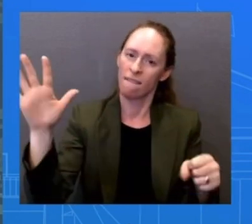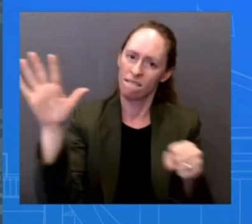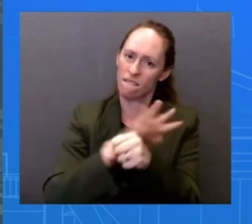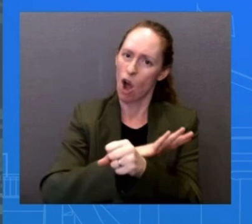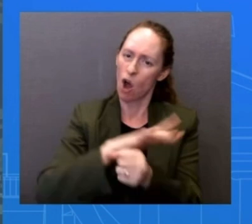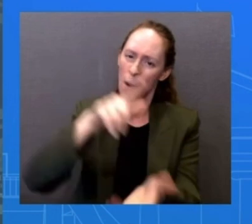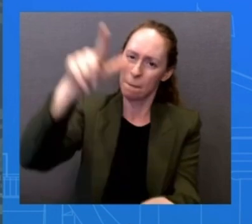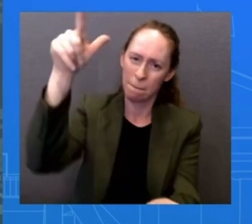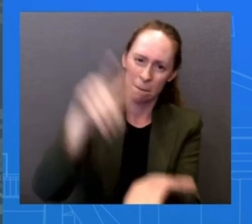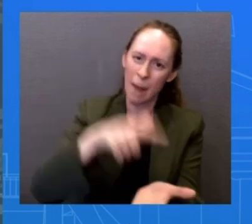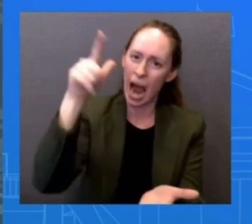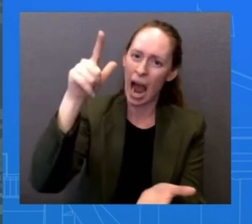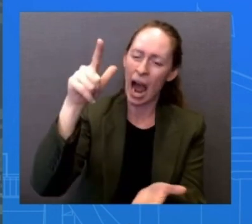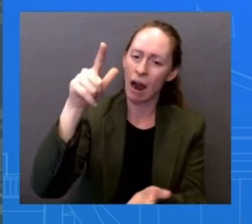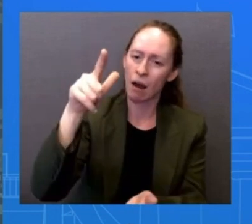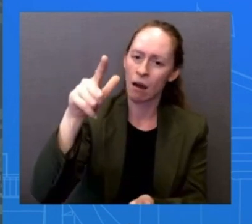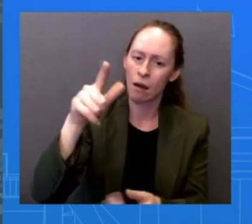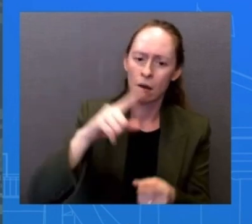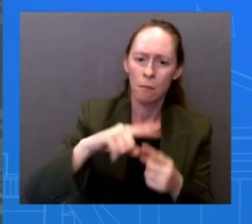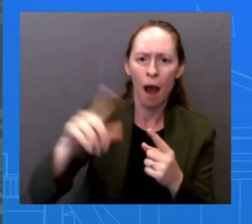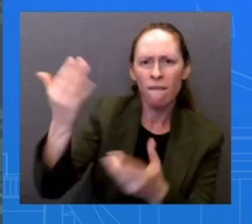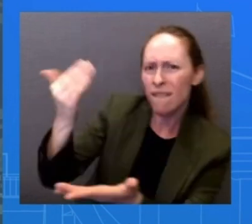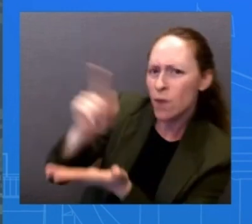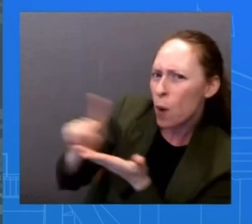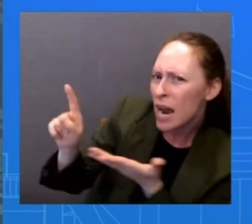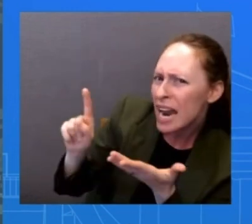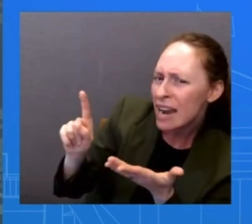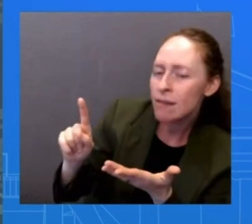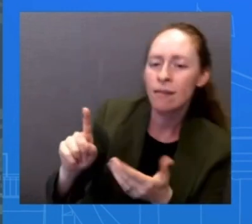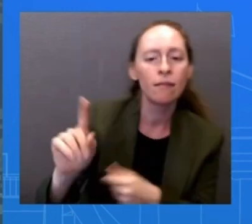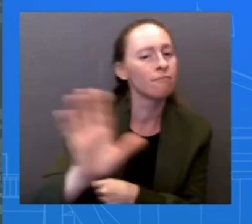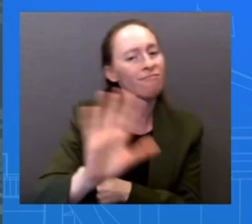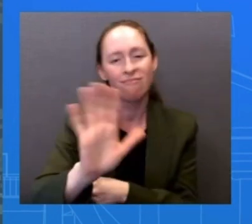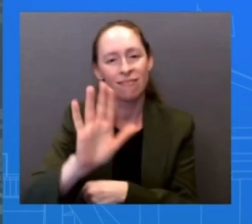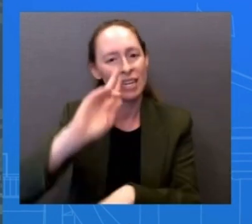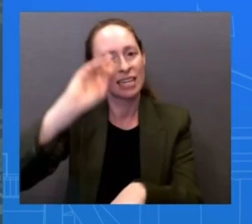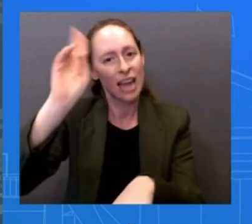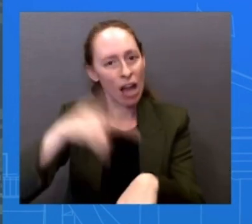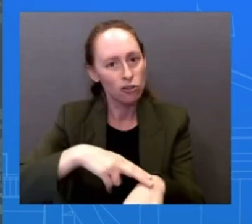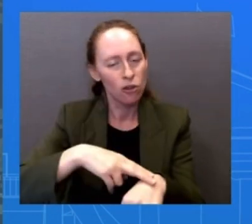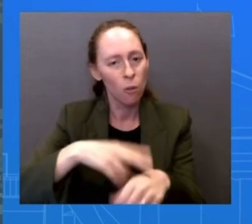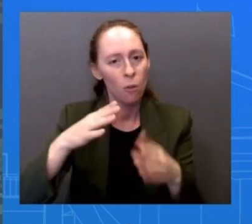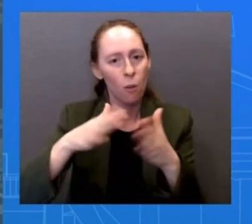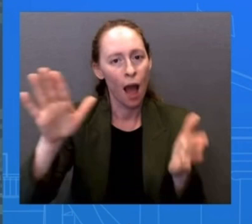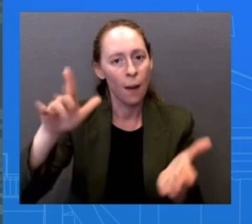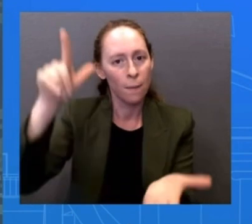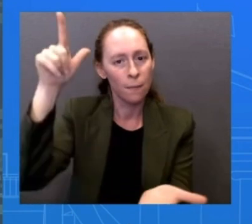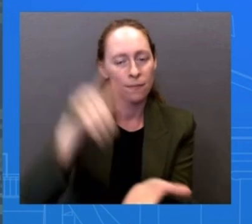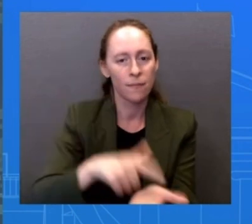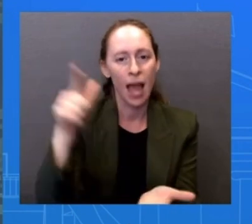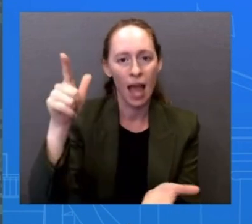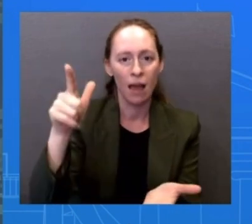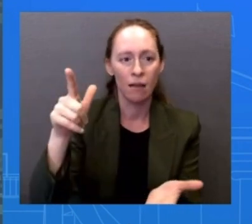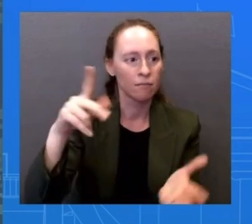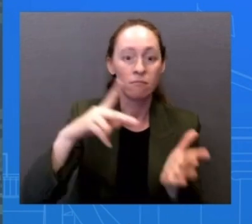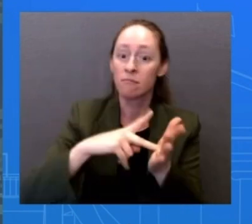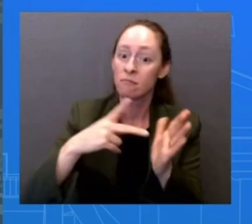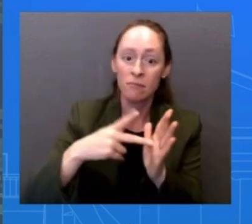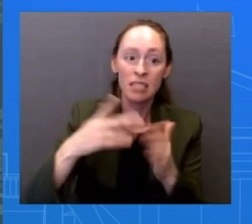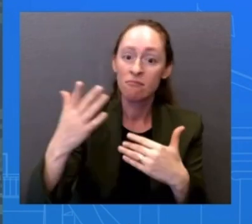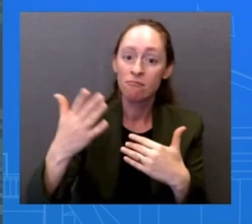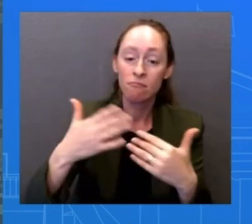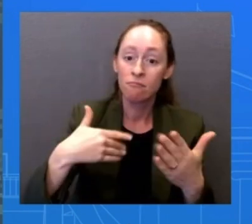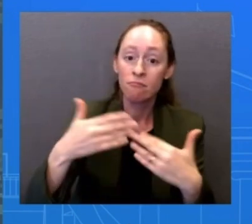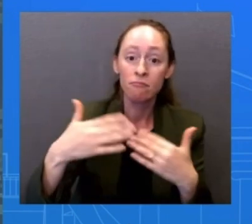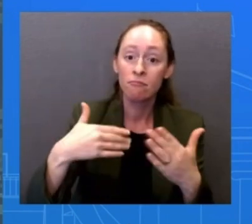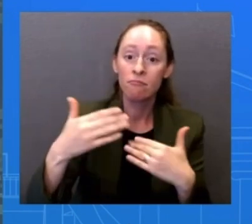It's a national ban which will take us backwards, and will put at risk the health of women. And here's the